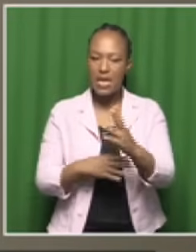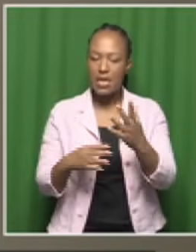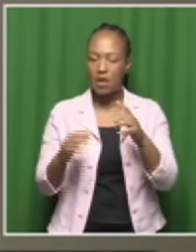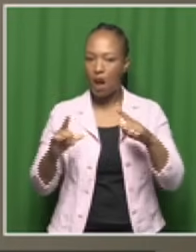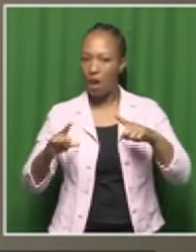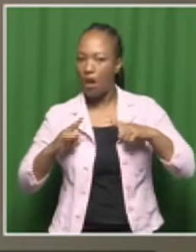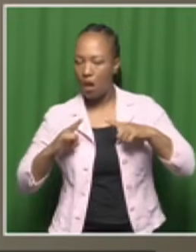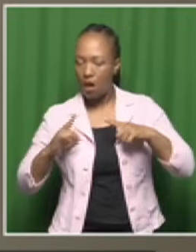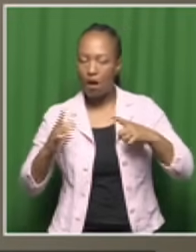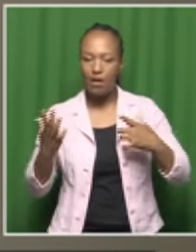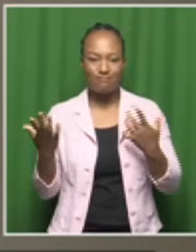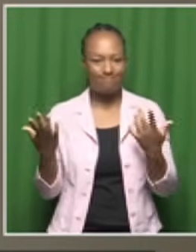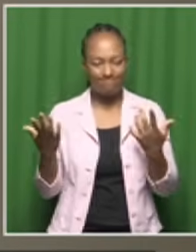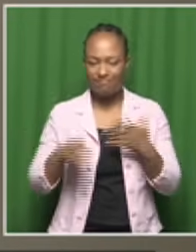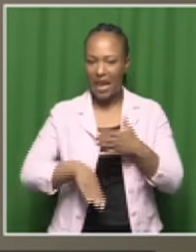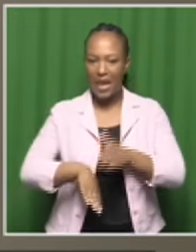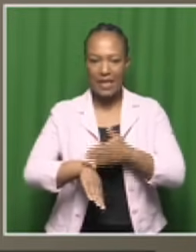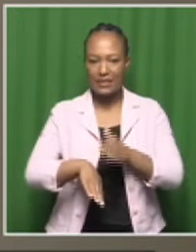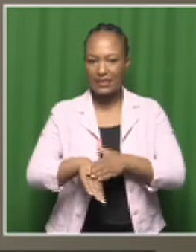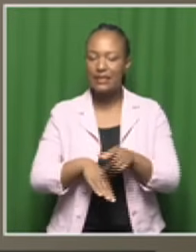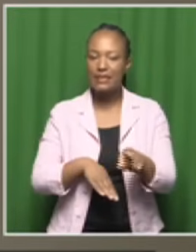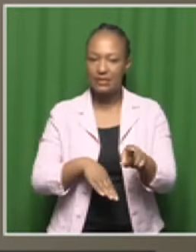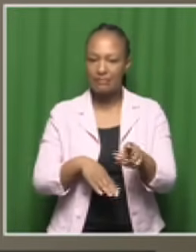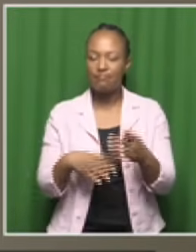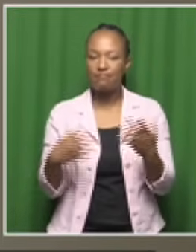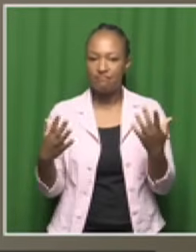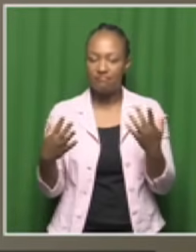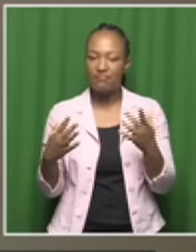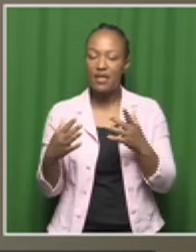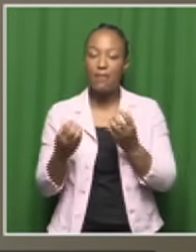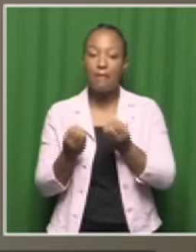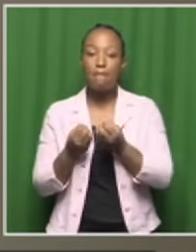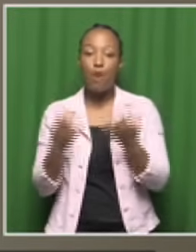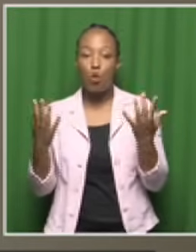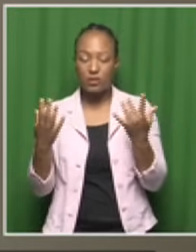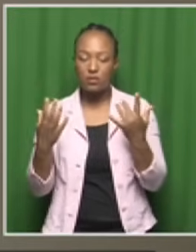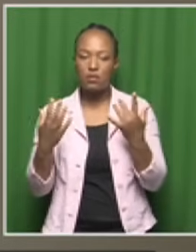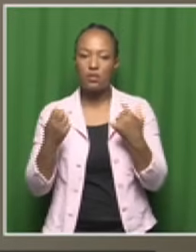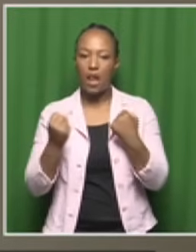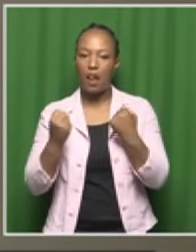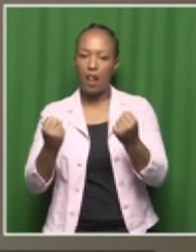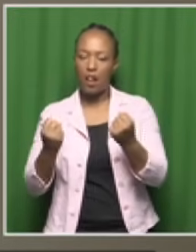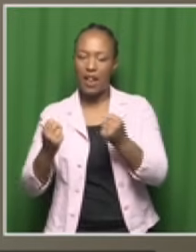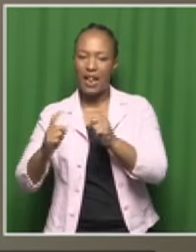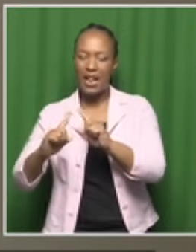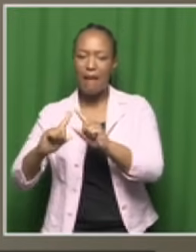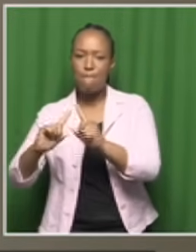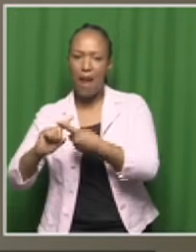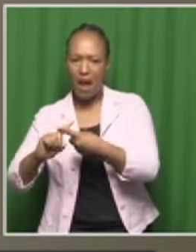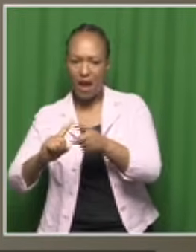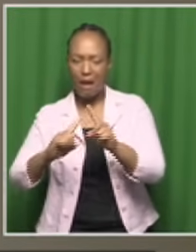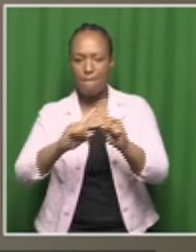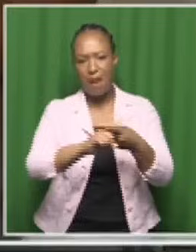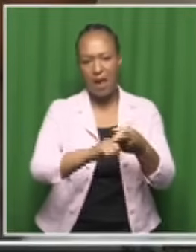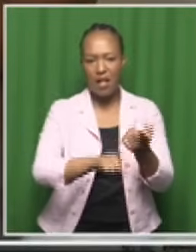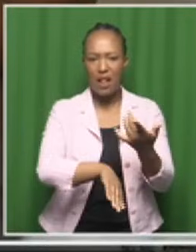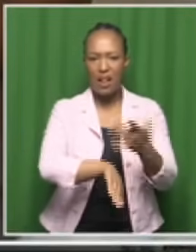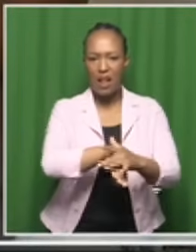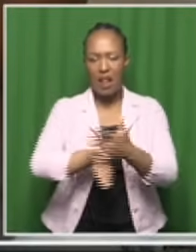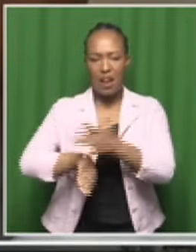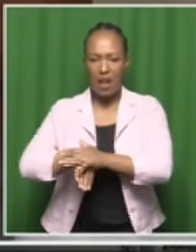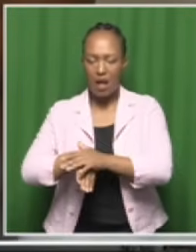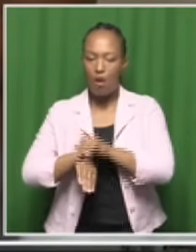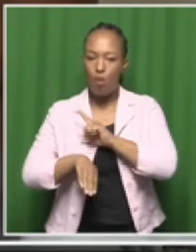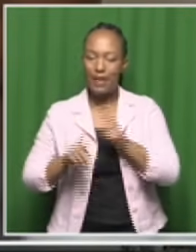definitely fatigue is the leading reason why we have high fatalities on South African roads. And road